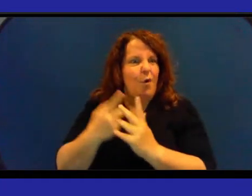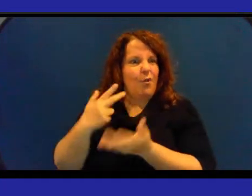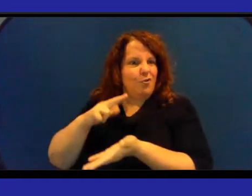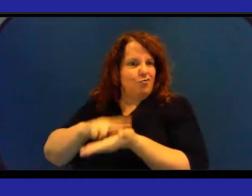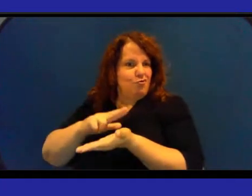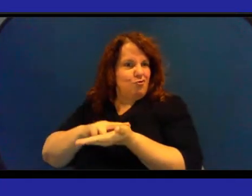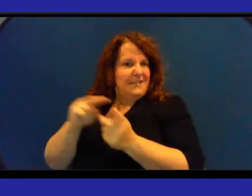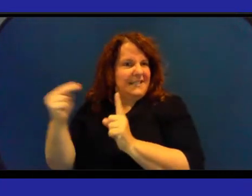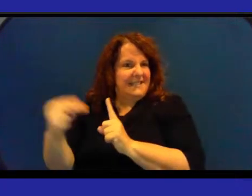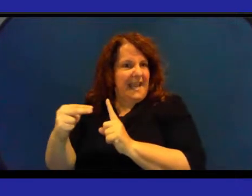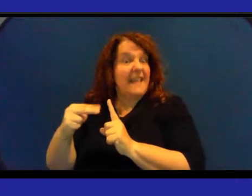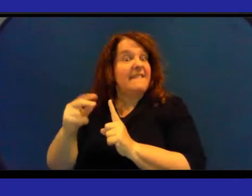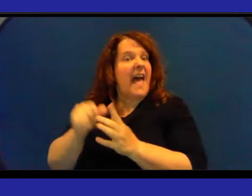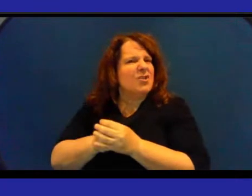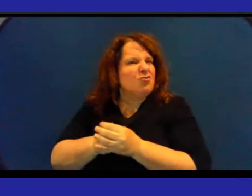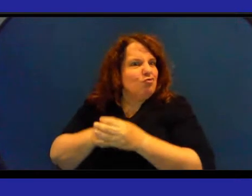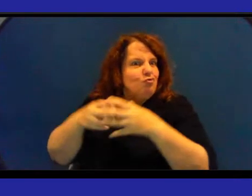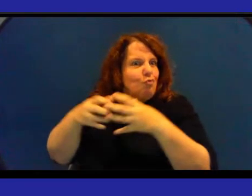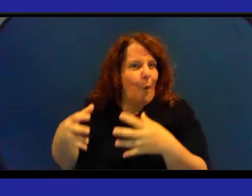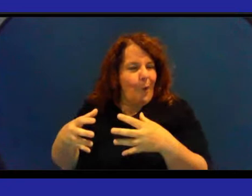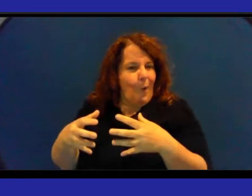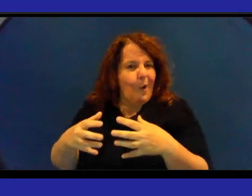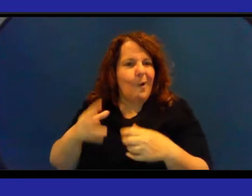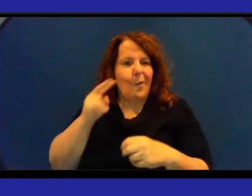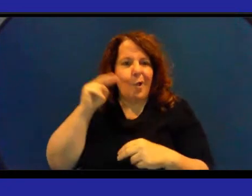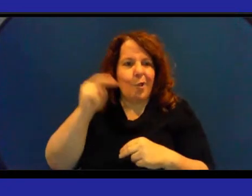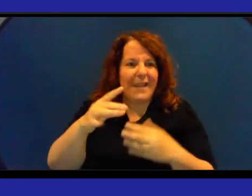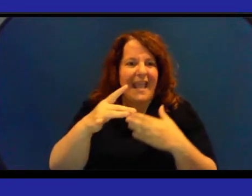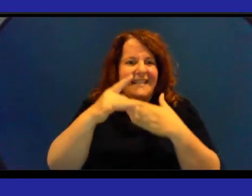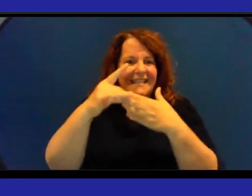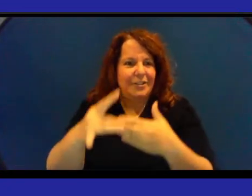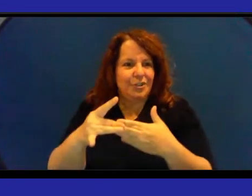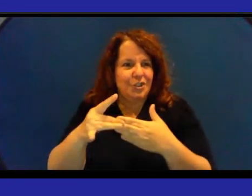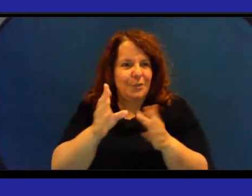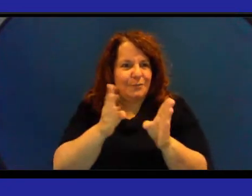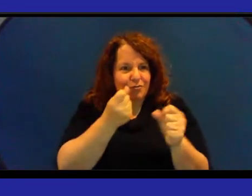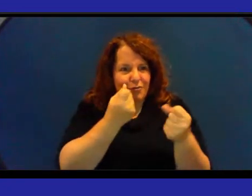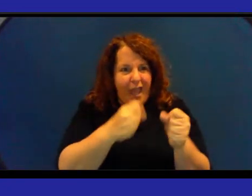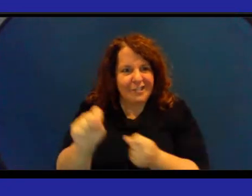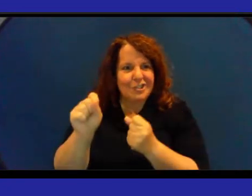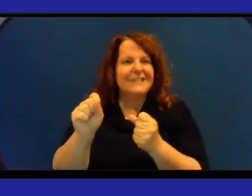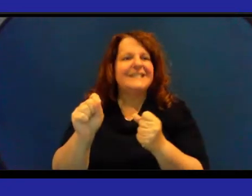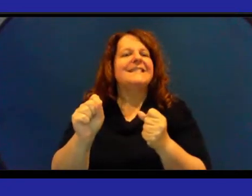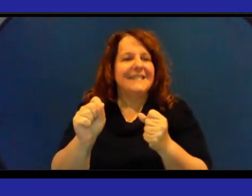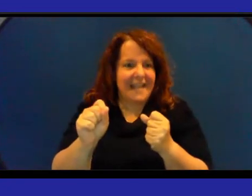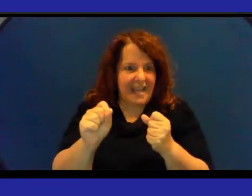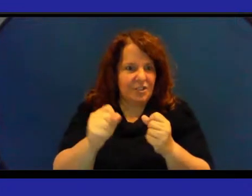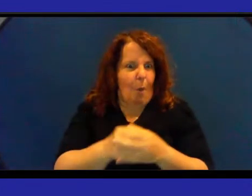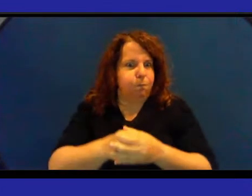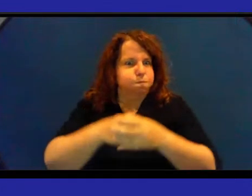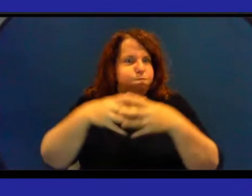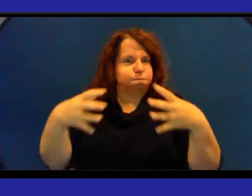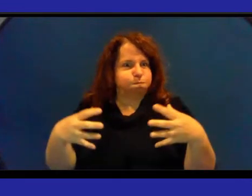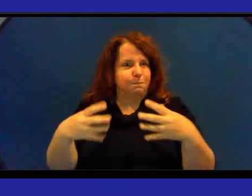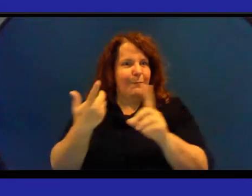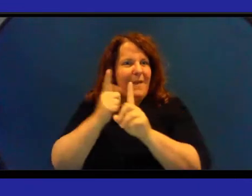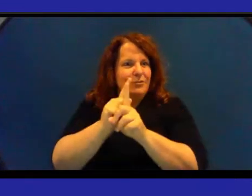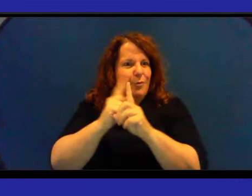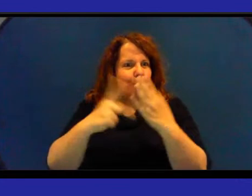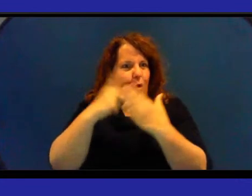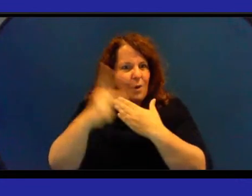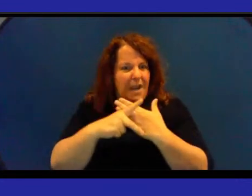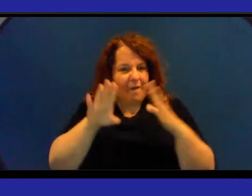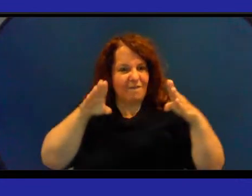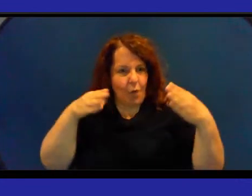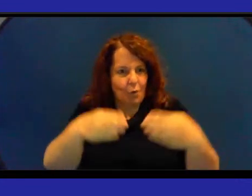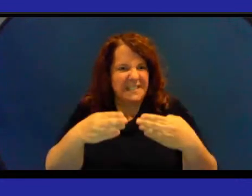That has now grown. We're looking at leadership strategies, so we're looking at developing an expanded mentoring program focusing on developing